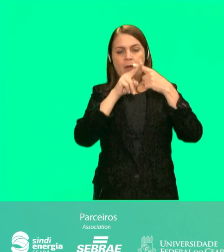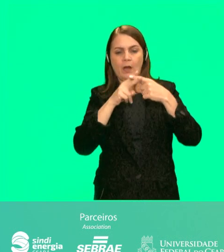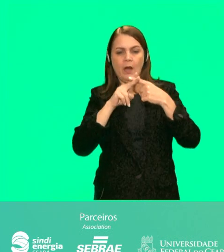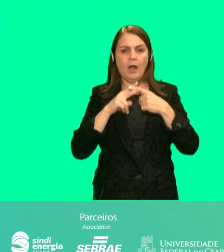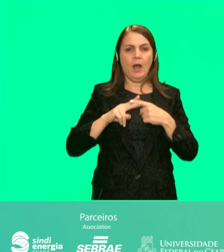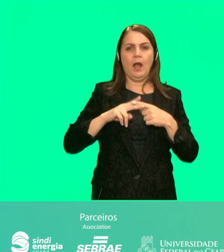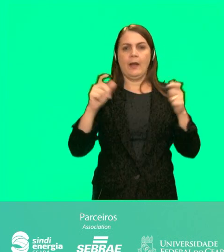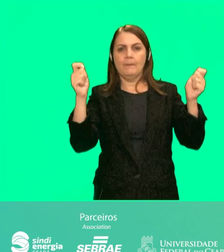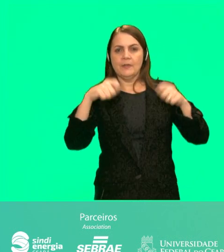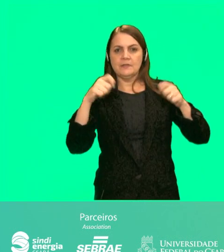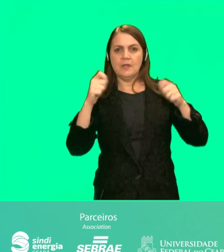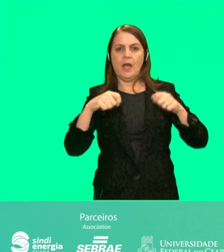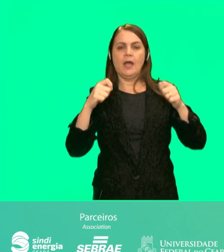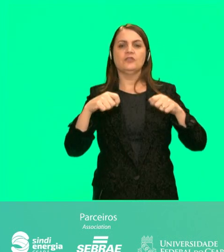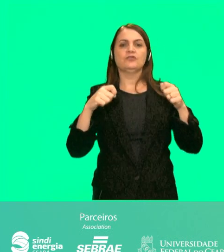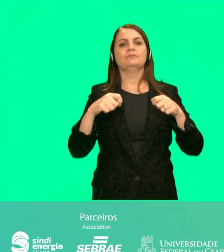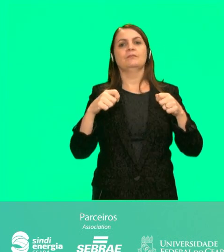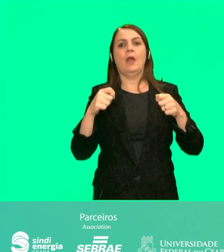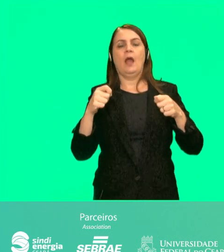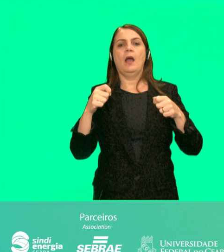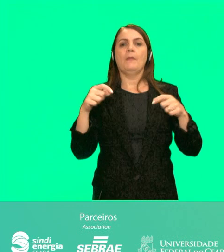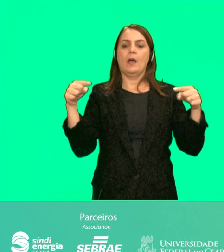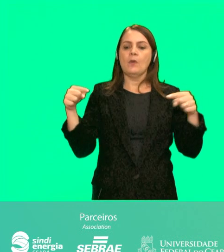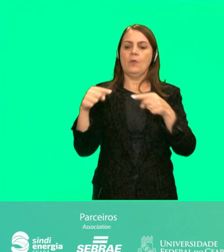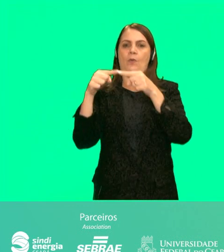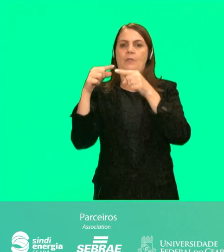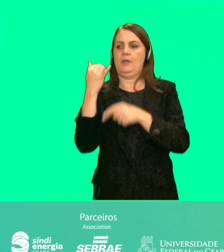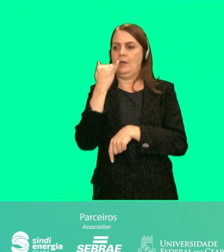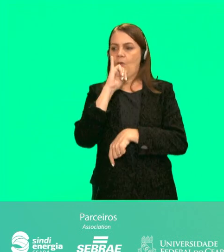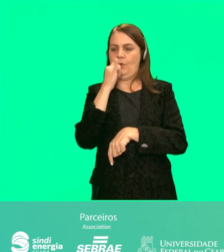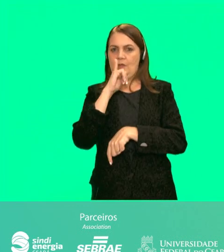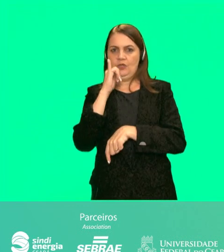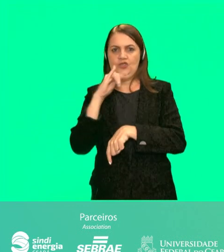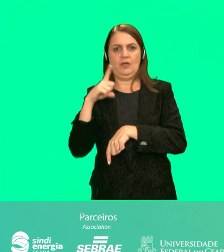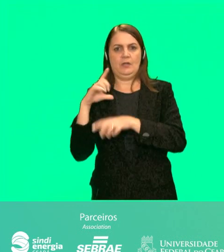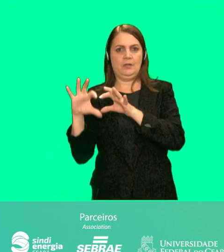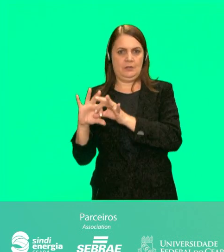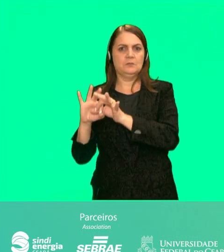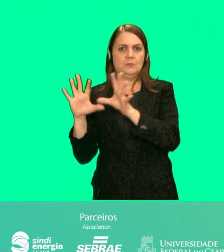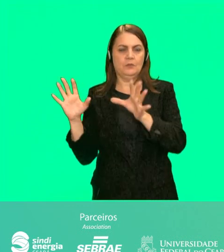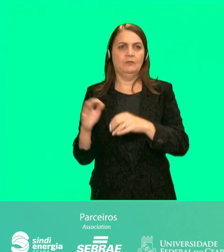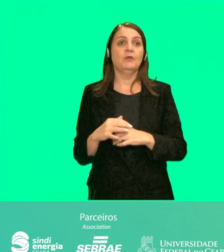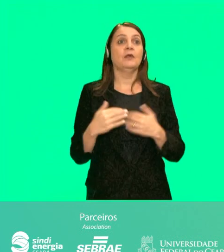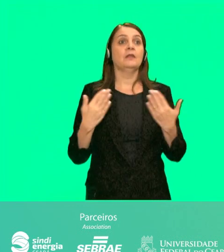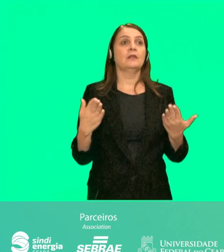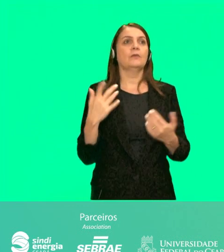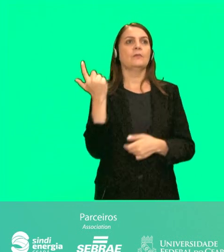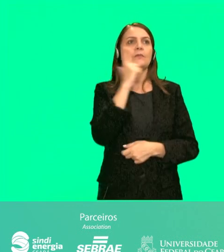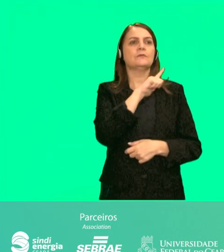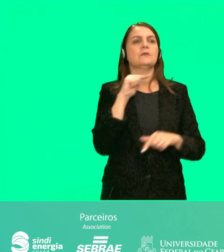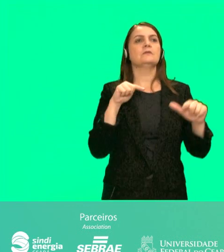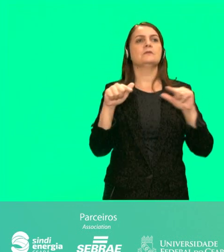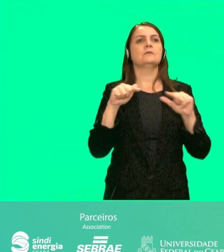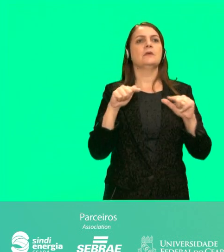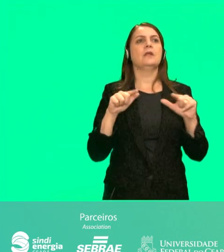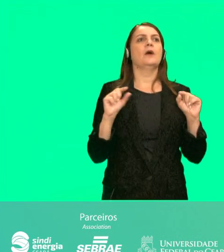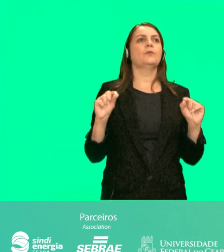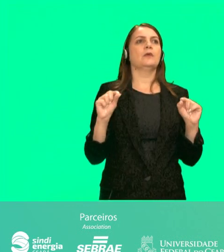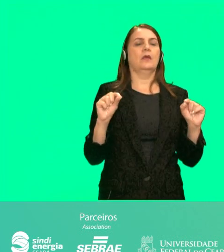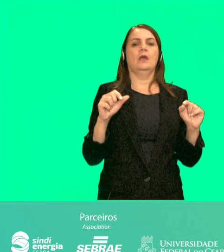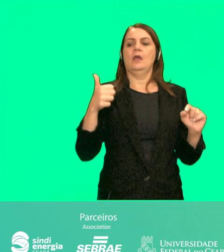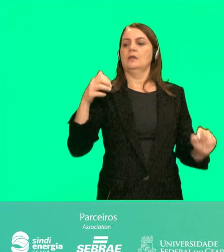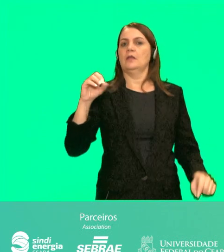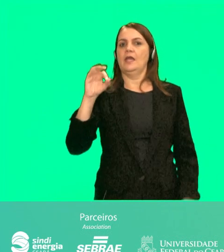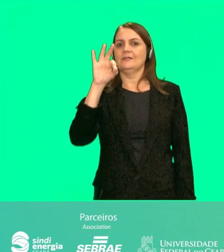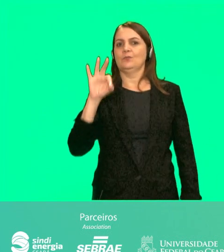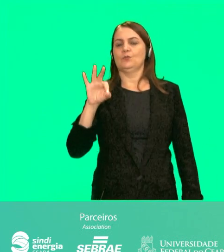que você tem and disponível. regarding the A gente energy you consegue have trabalhar available. com o nosso equipamento And entre 10% de